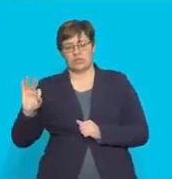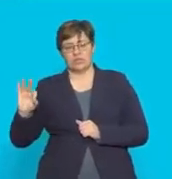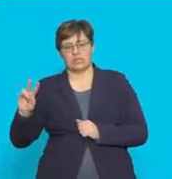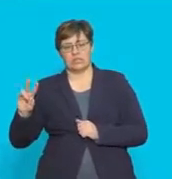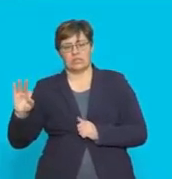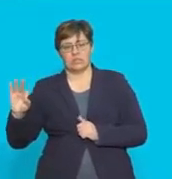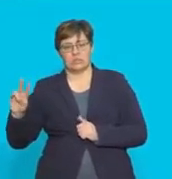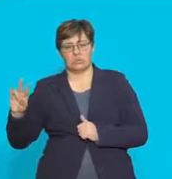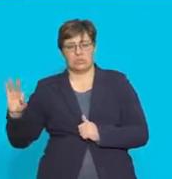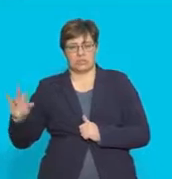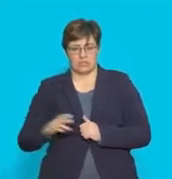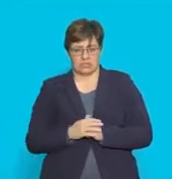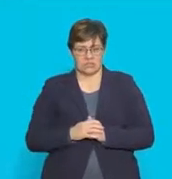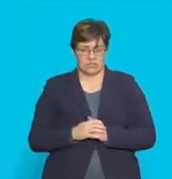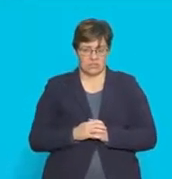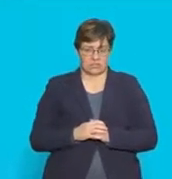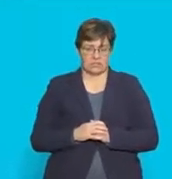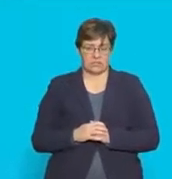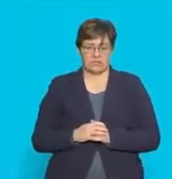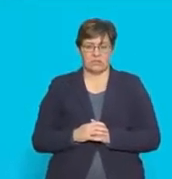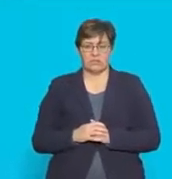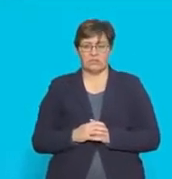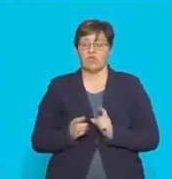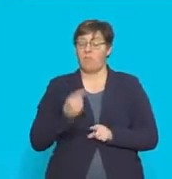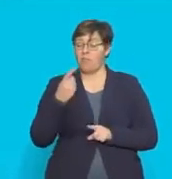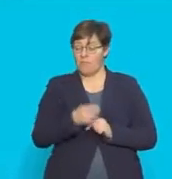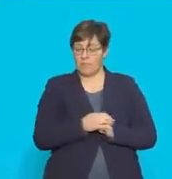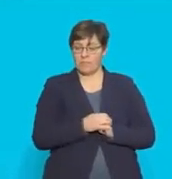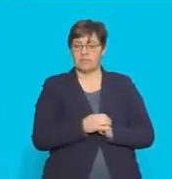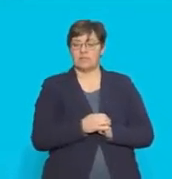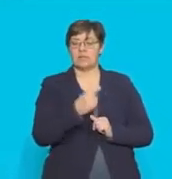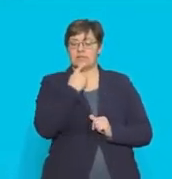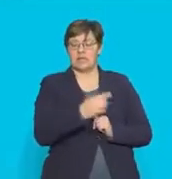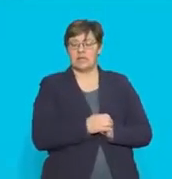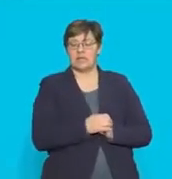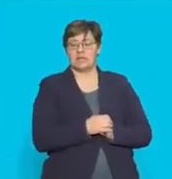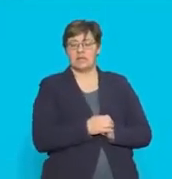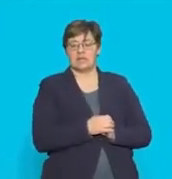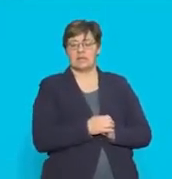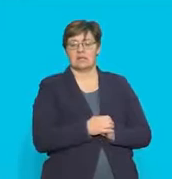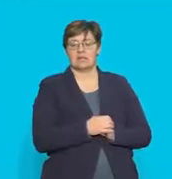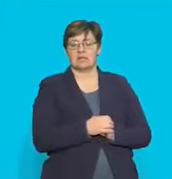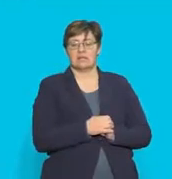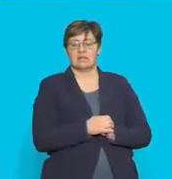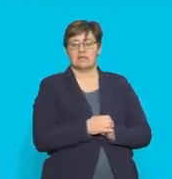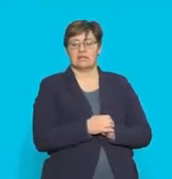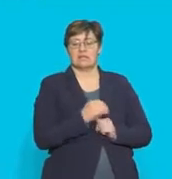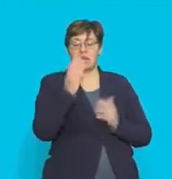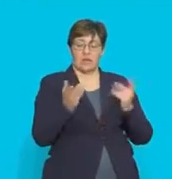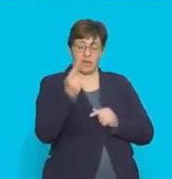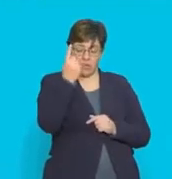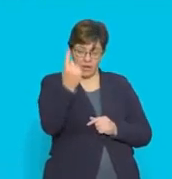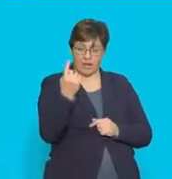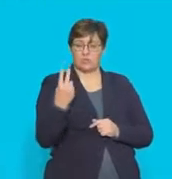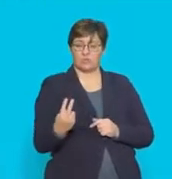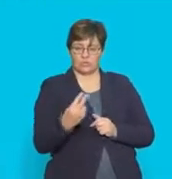3, 2, 3, right? And then from there, I'm going to say maybe this is my equation 2, and that's my 1. So I will